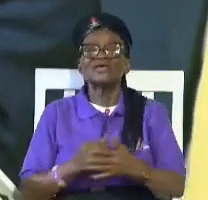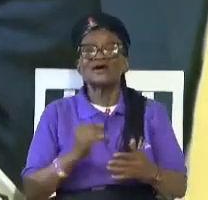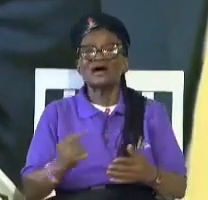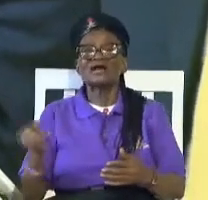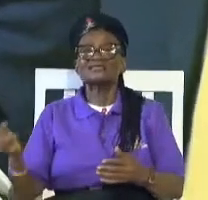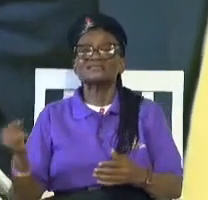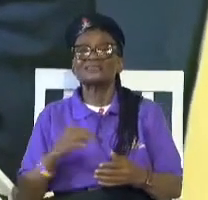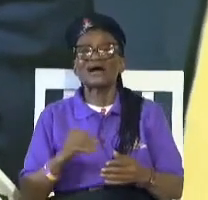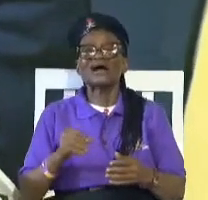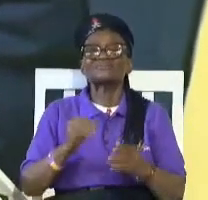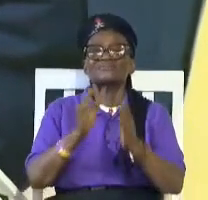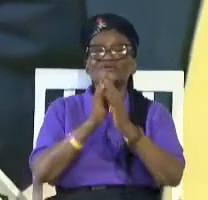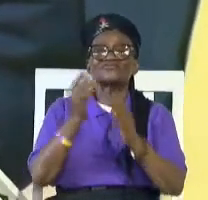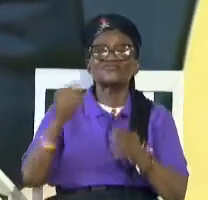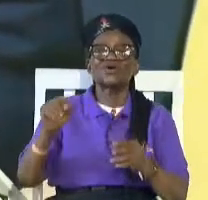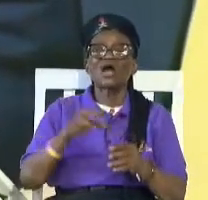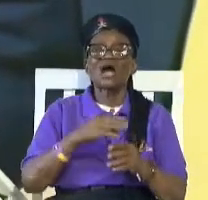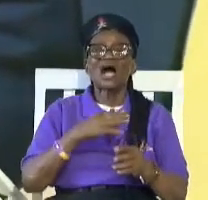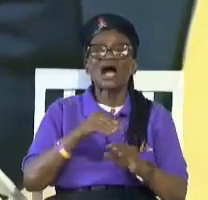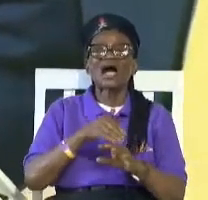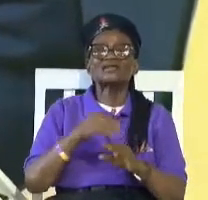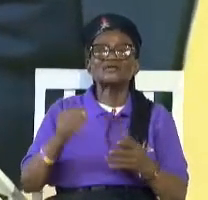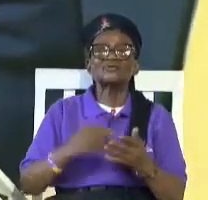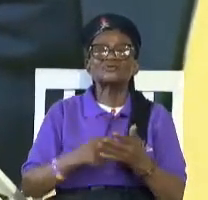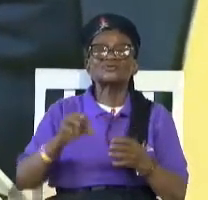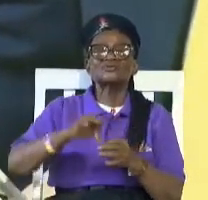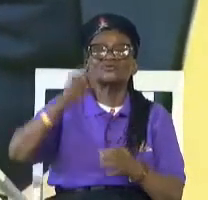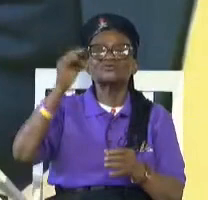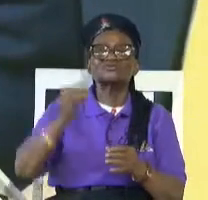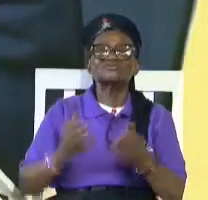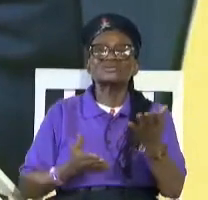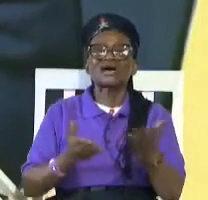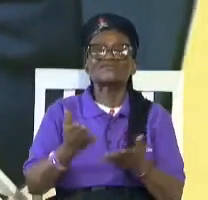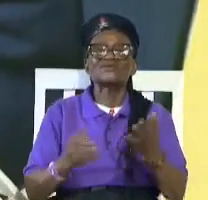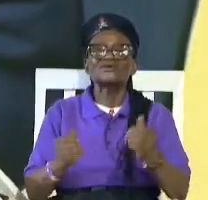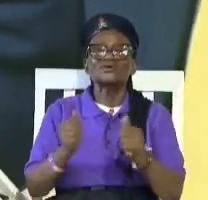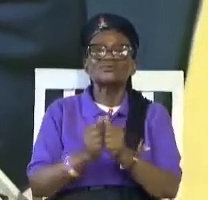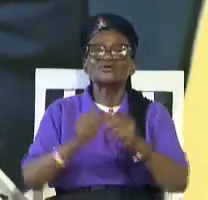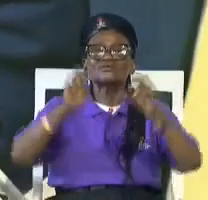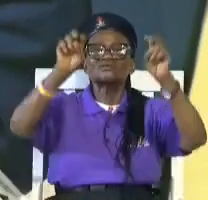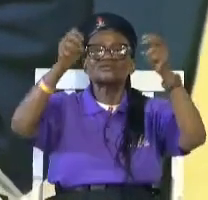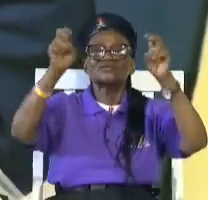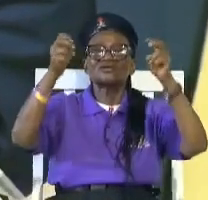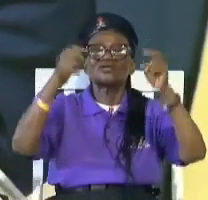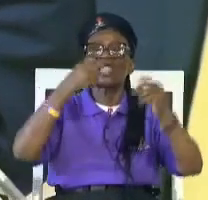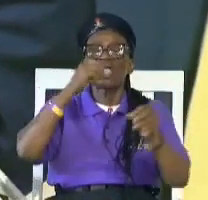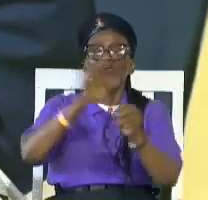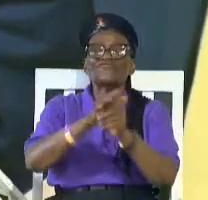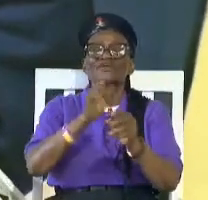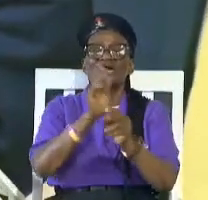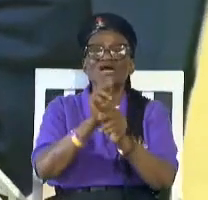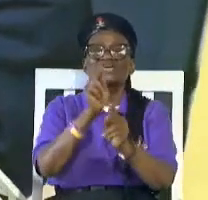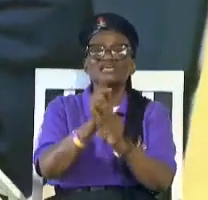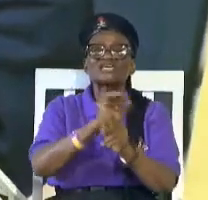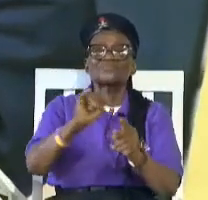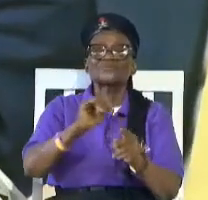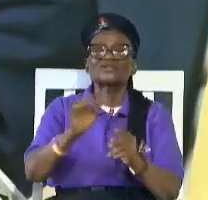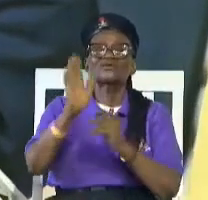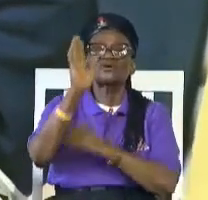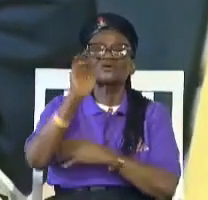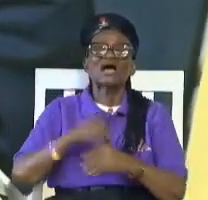pastors. And the Holy Ghost service with the team, Covenant Keeping God, I cannot